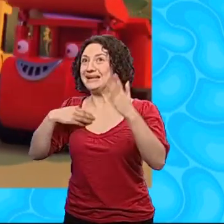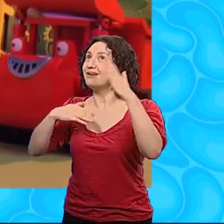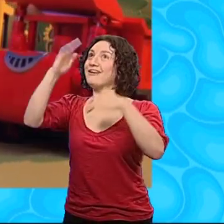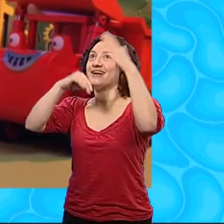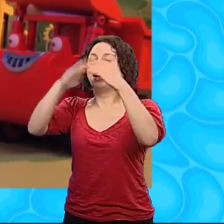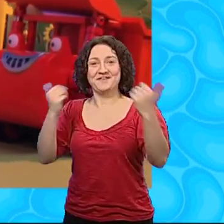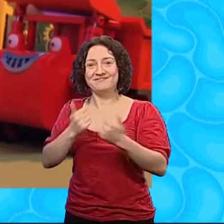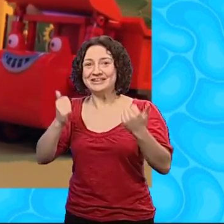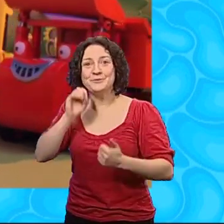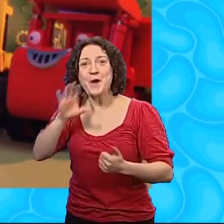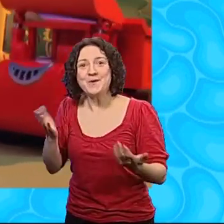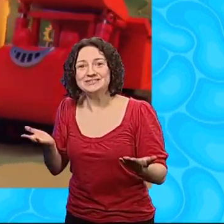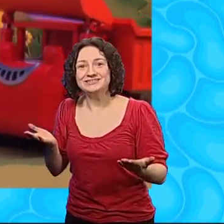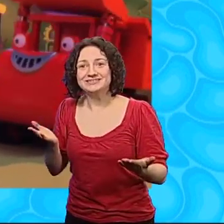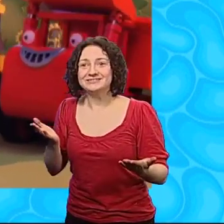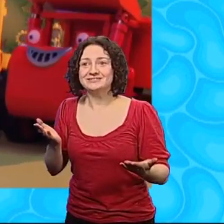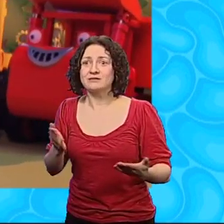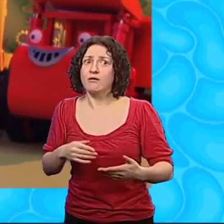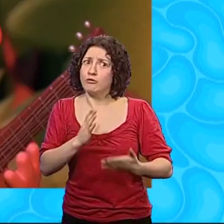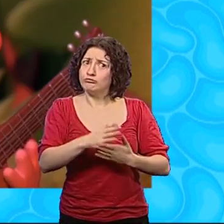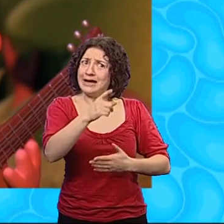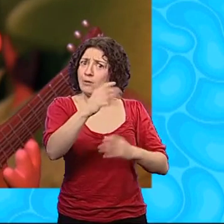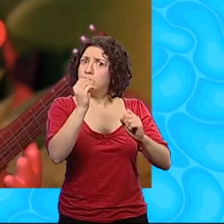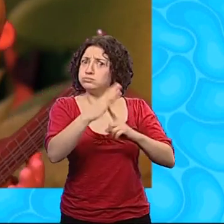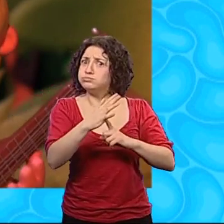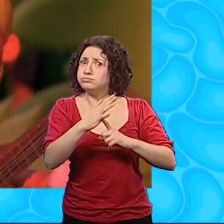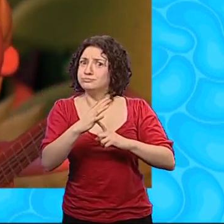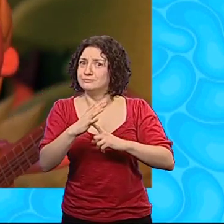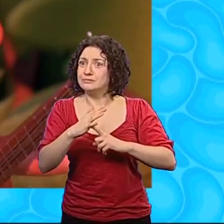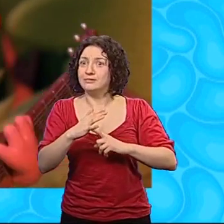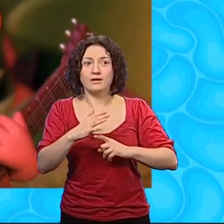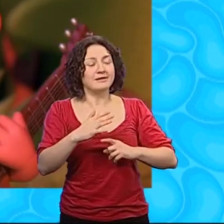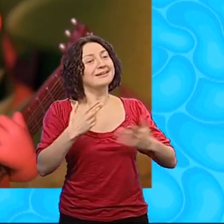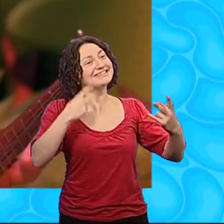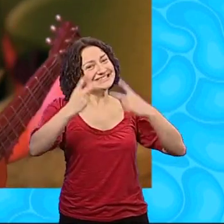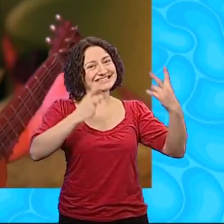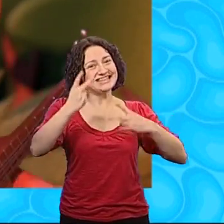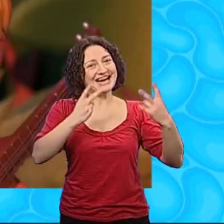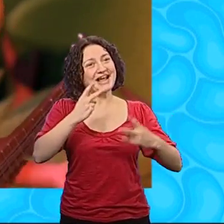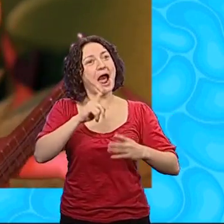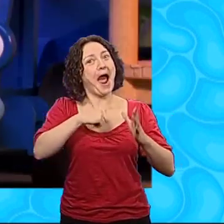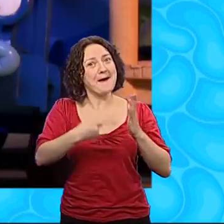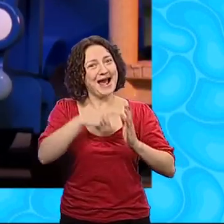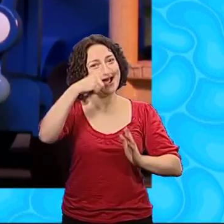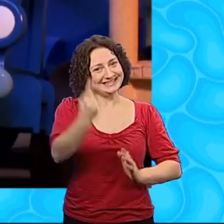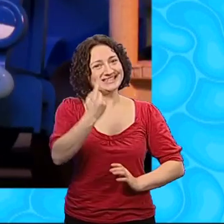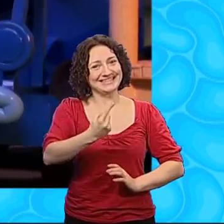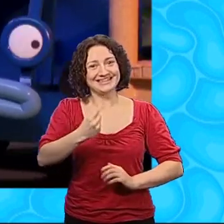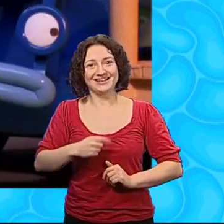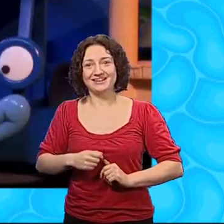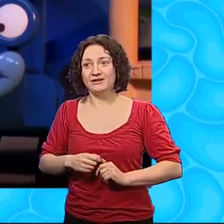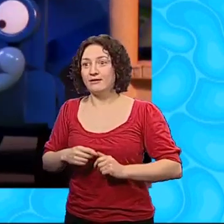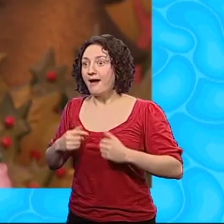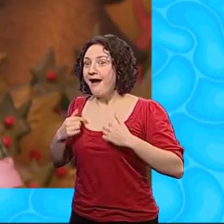Yet Lofty was the most important machine today. So we'll be singing a song about him. A song?